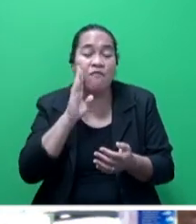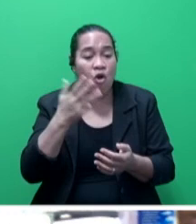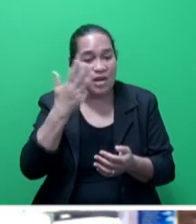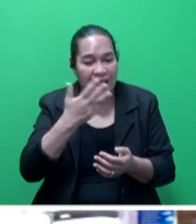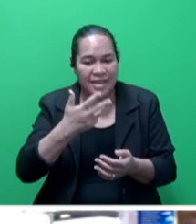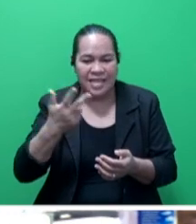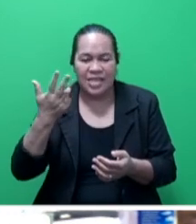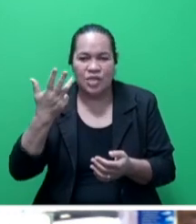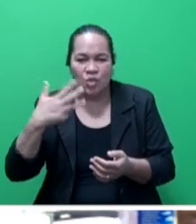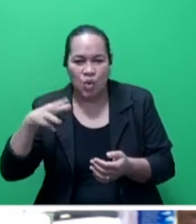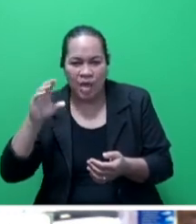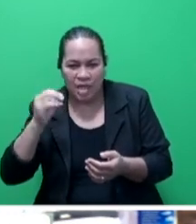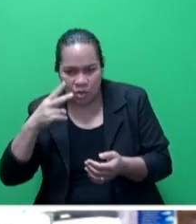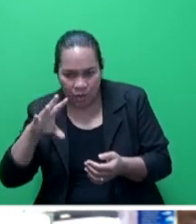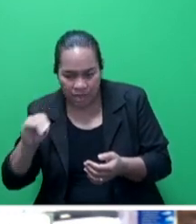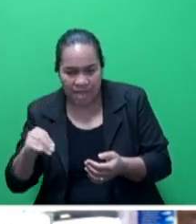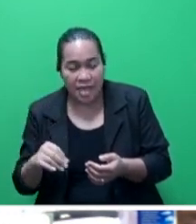1920, Mr. Speaker, sir,